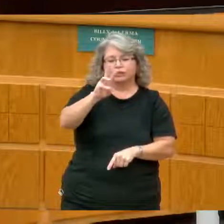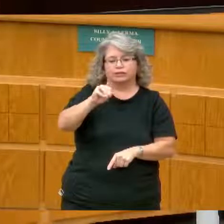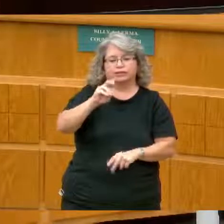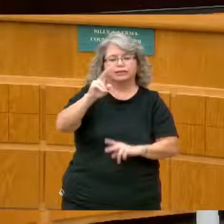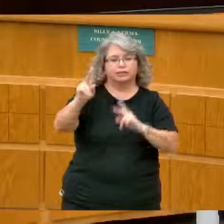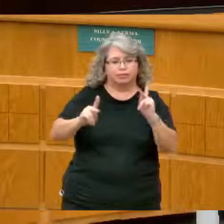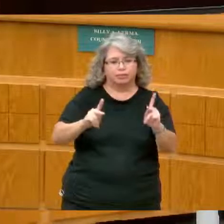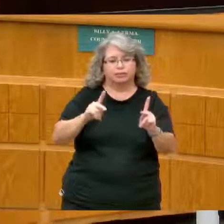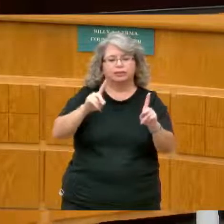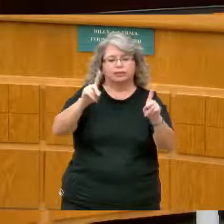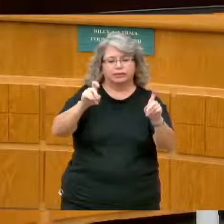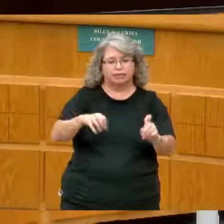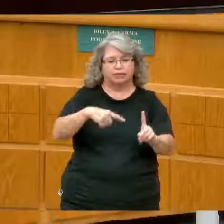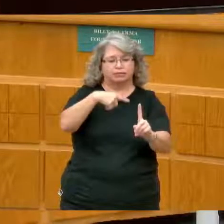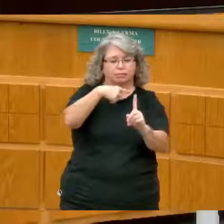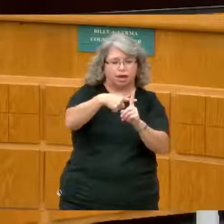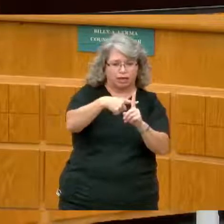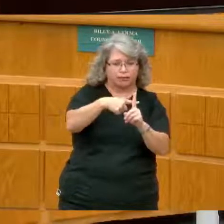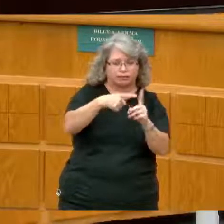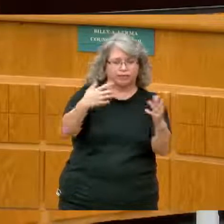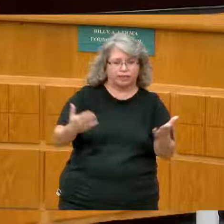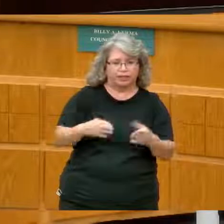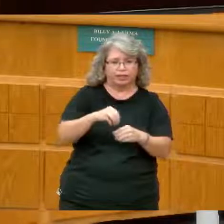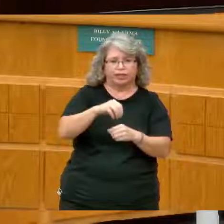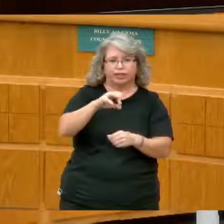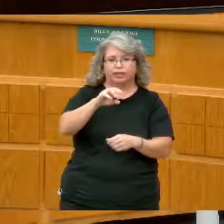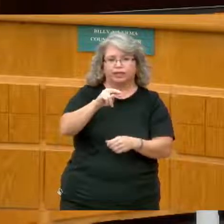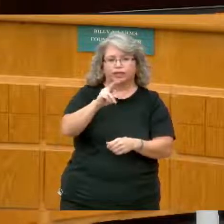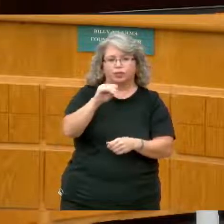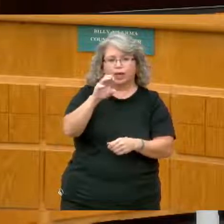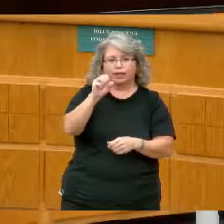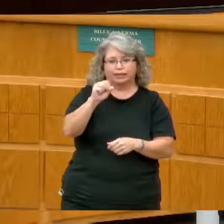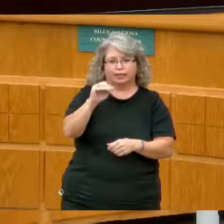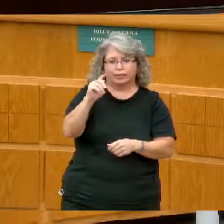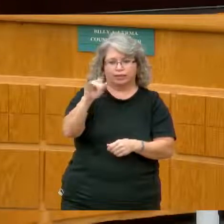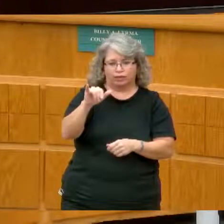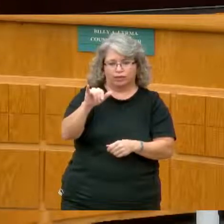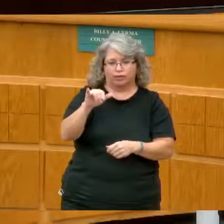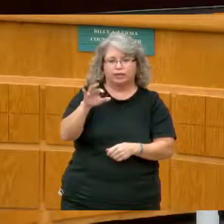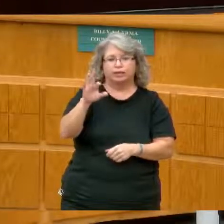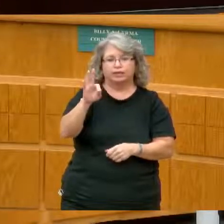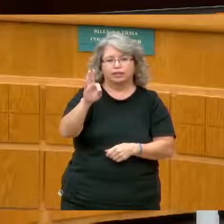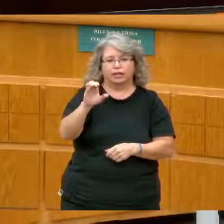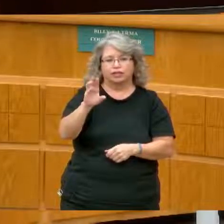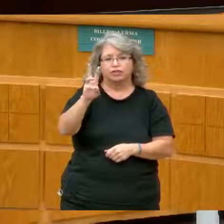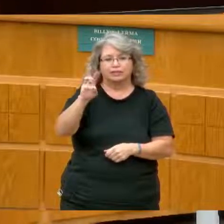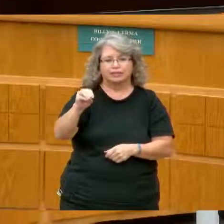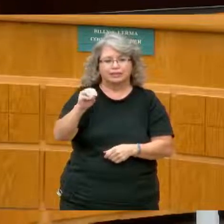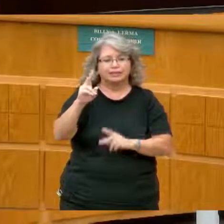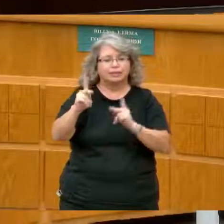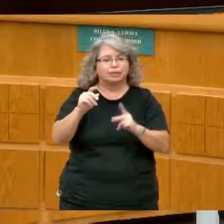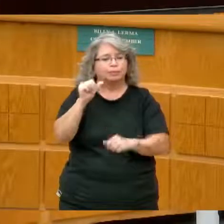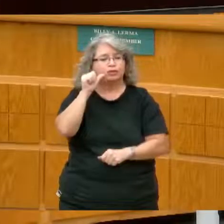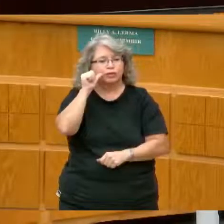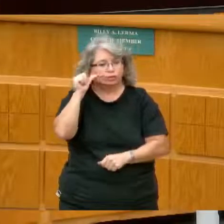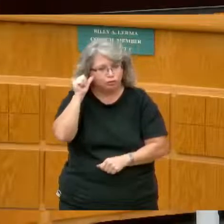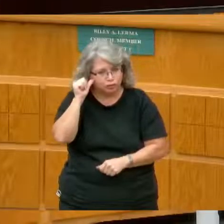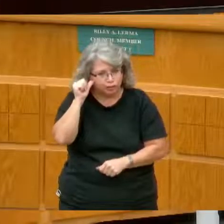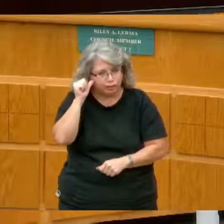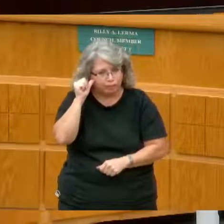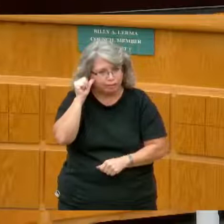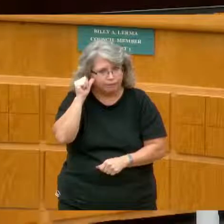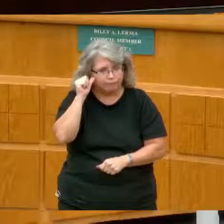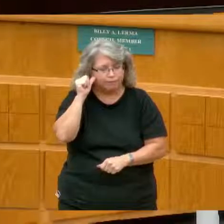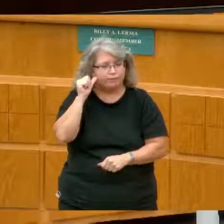with COVID-19 in Nueces County. 960 people tested positive yesterday, compared to we